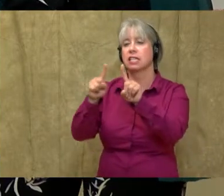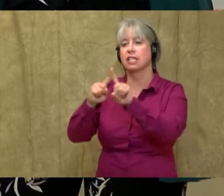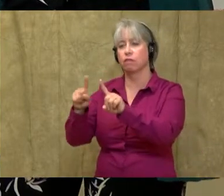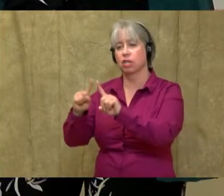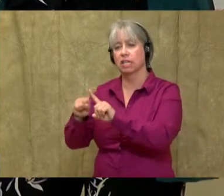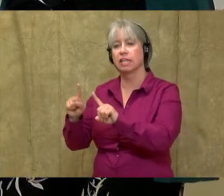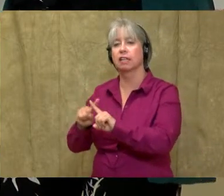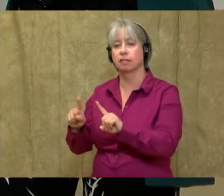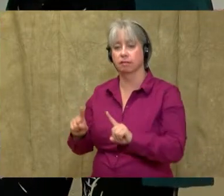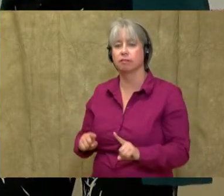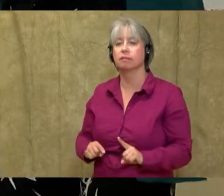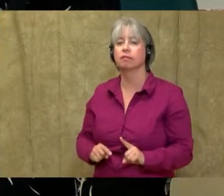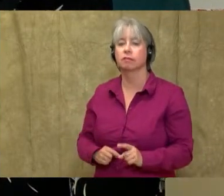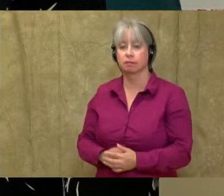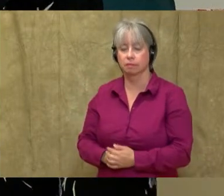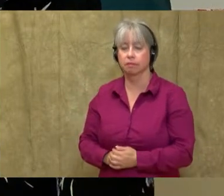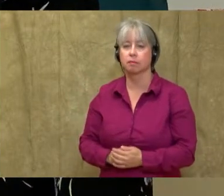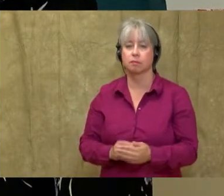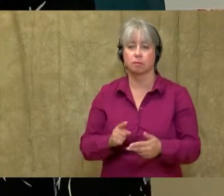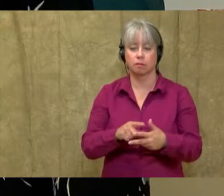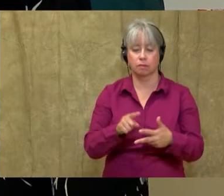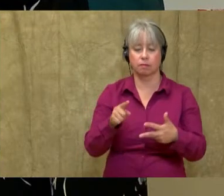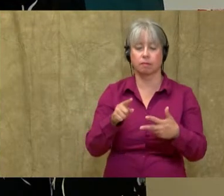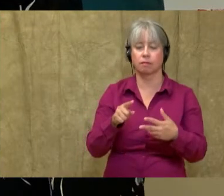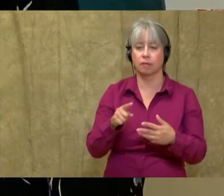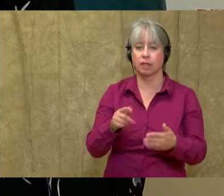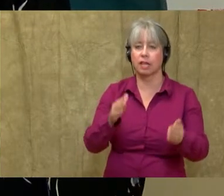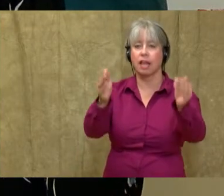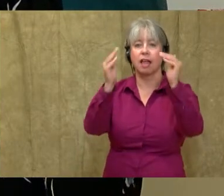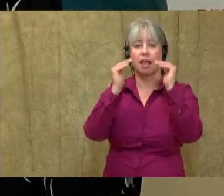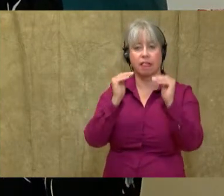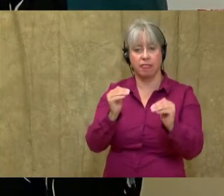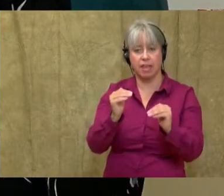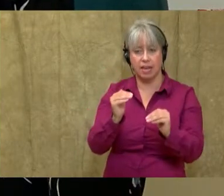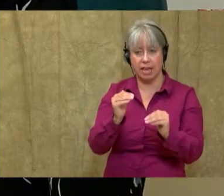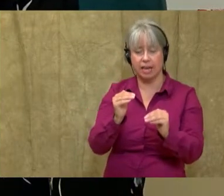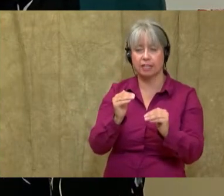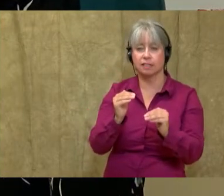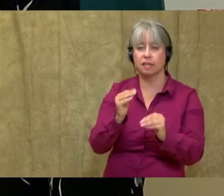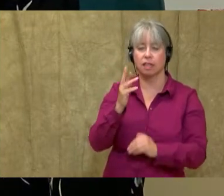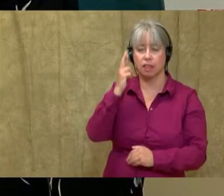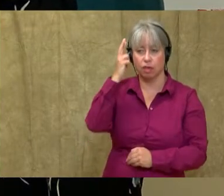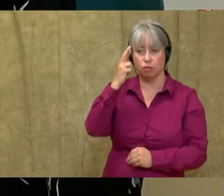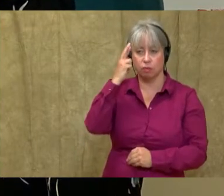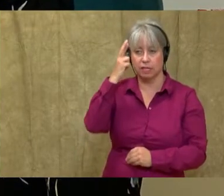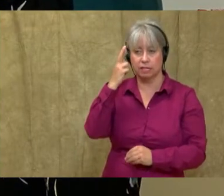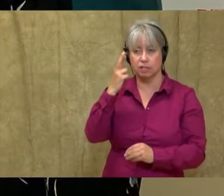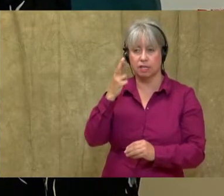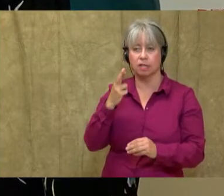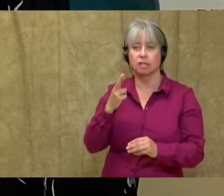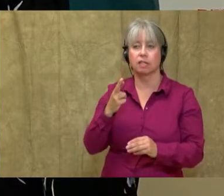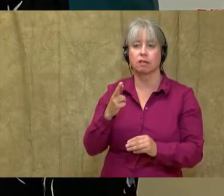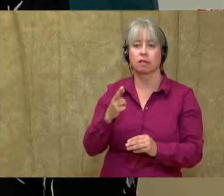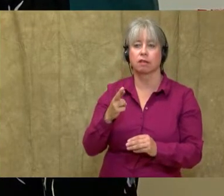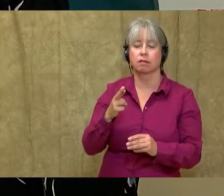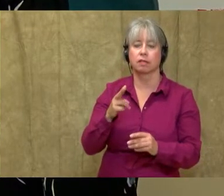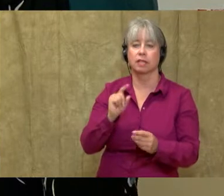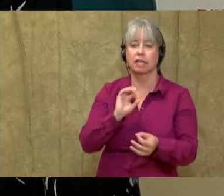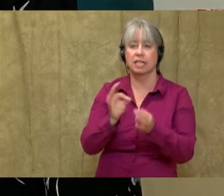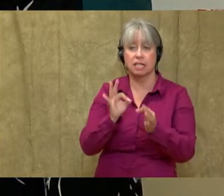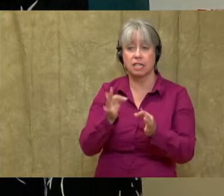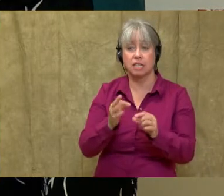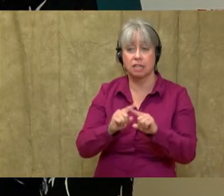lot differently. The next thing that might be the reason why these poets' interpretations of the pandemic